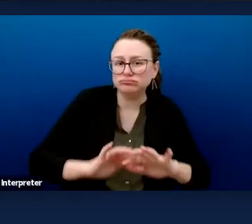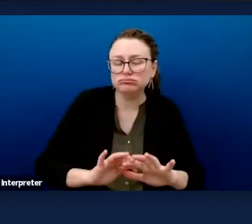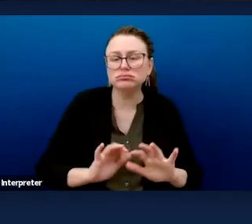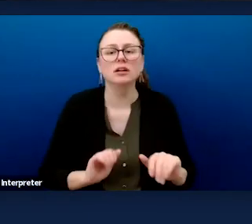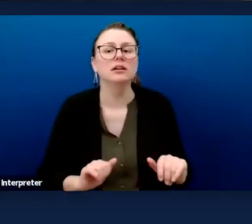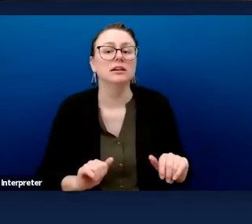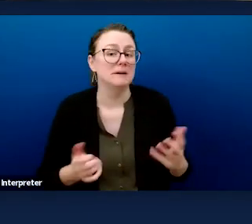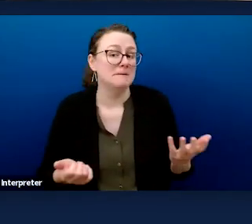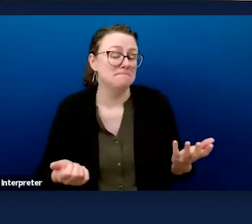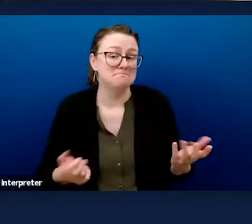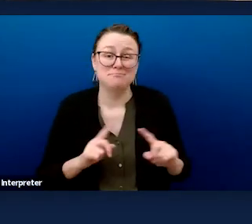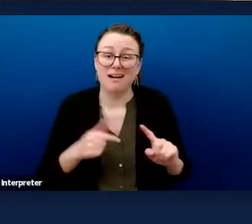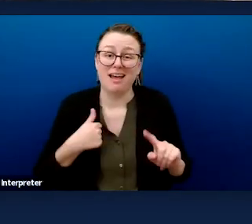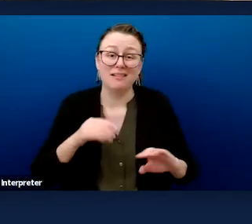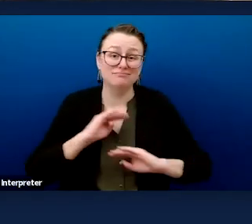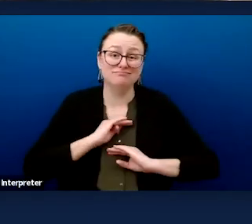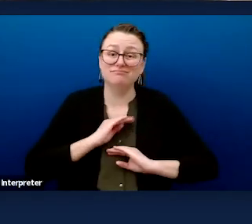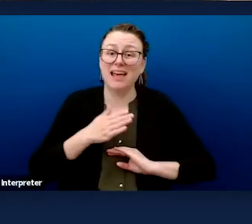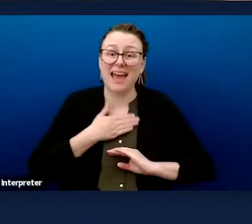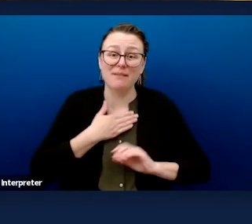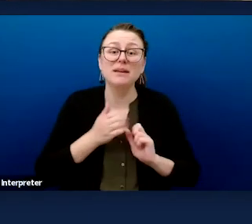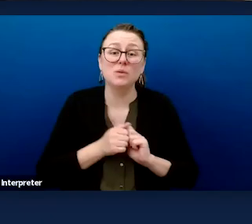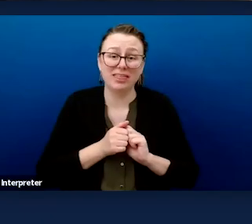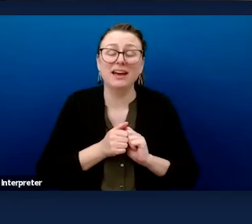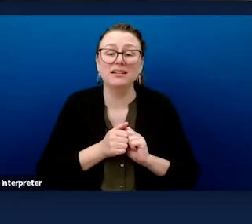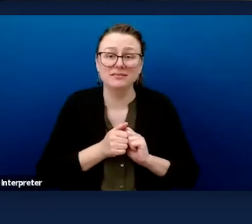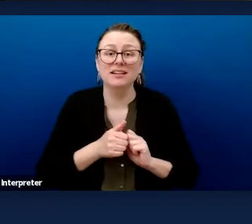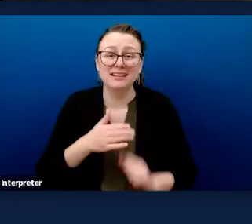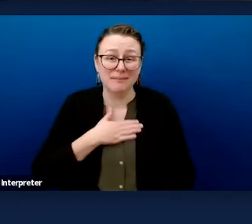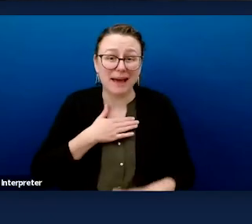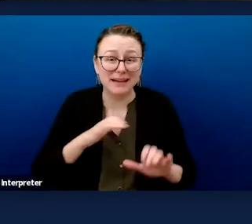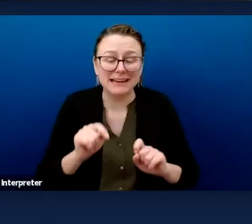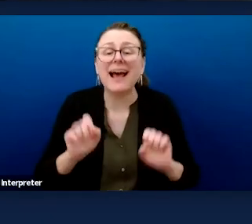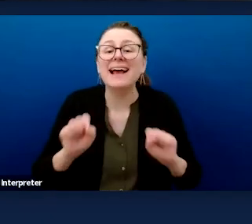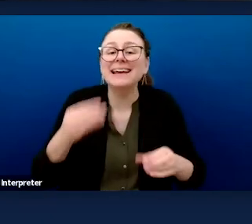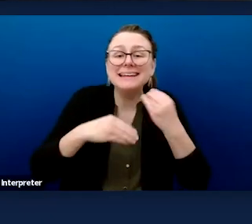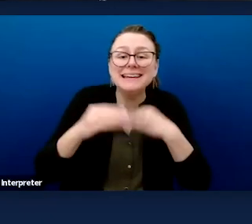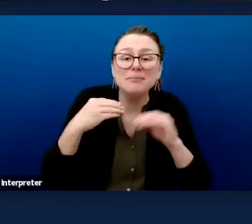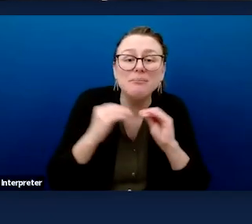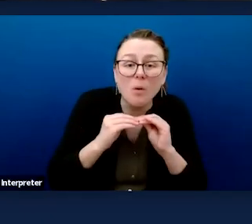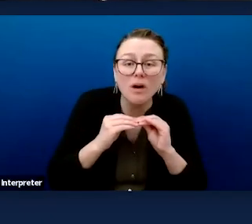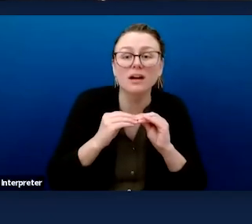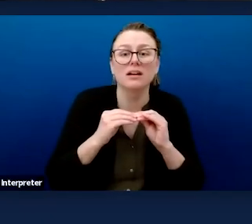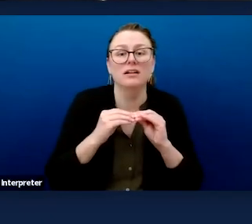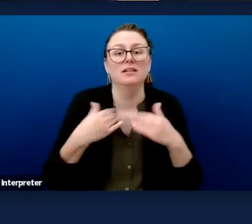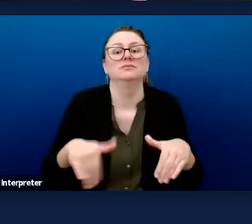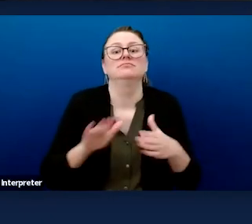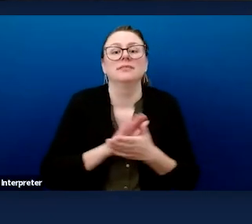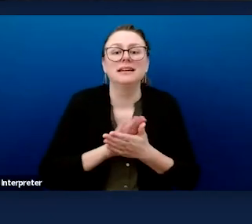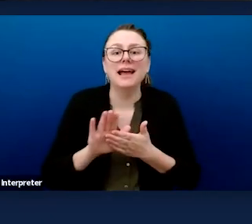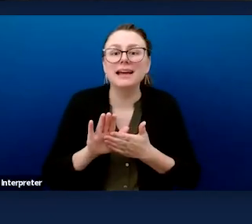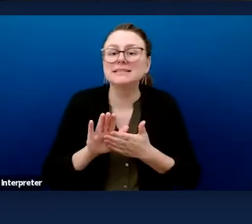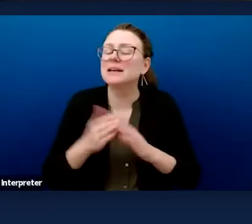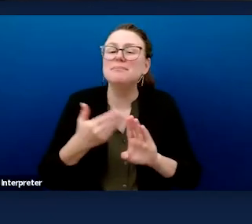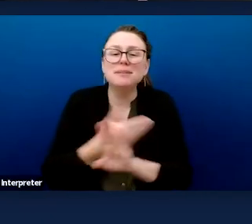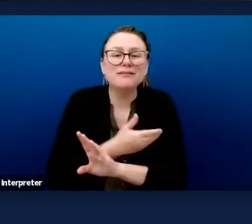But I'm happy with it. I'm happy I did it. I can eat more, which is nice.